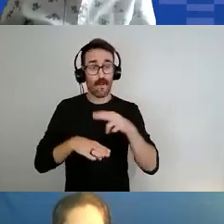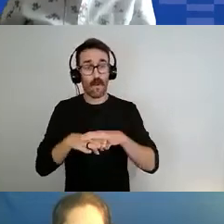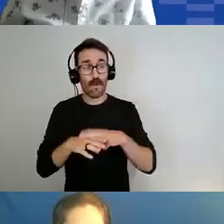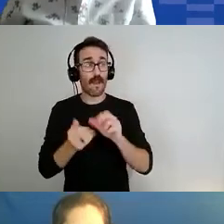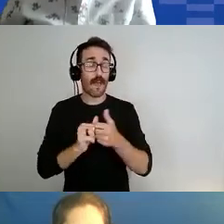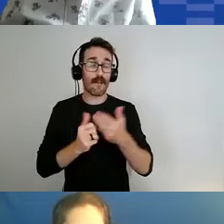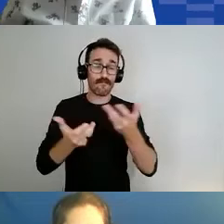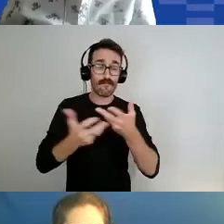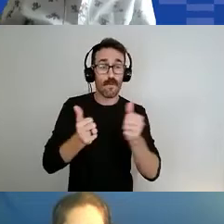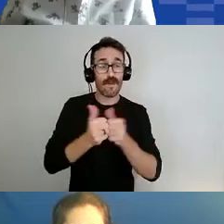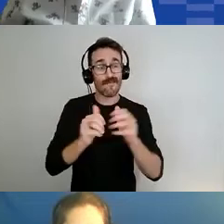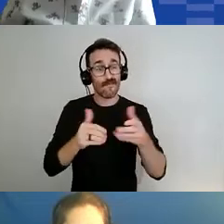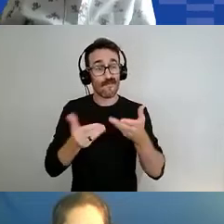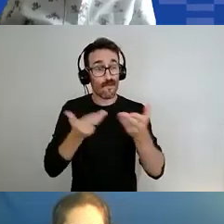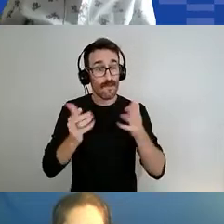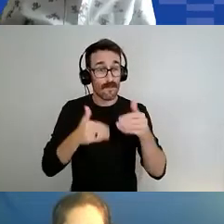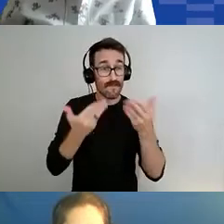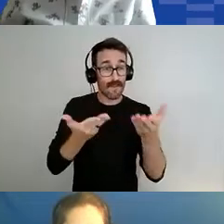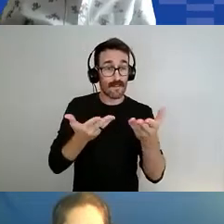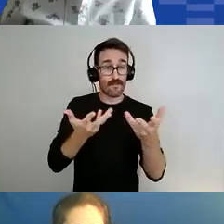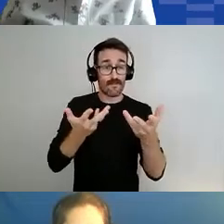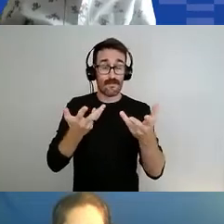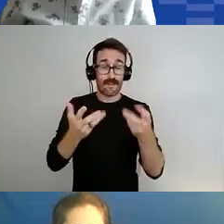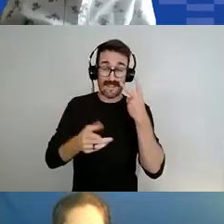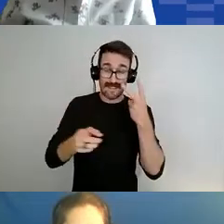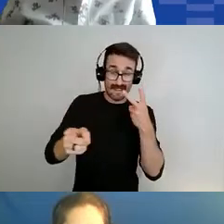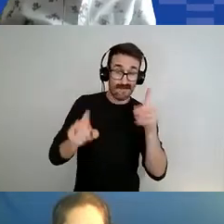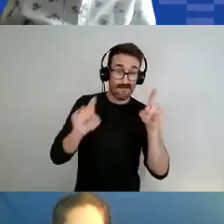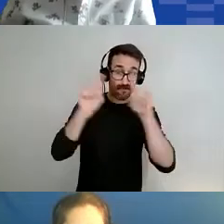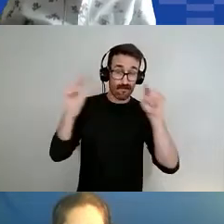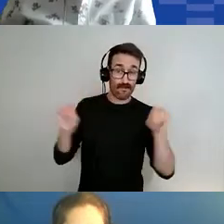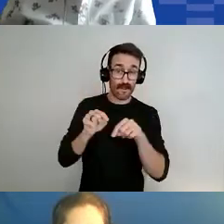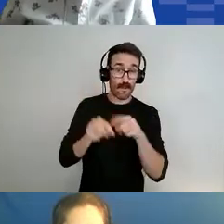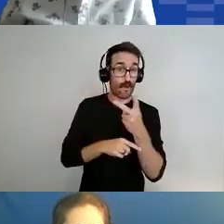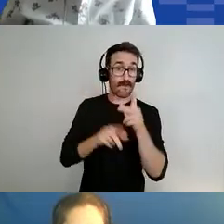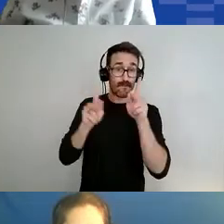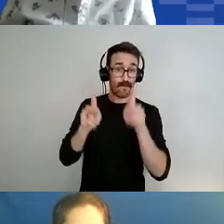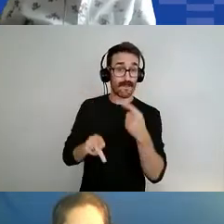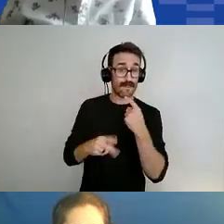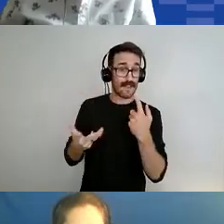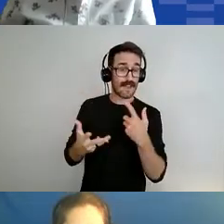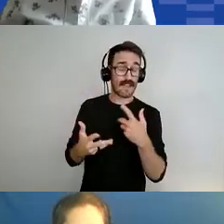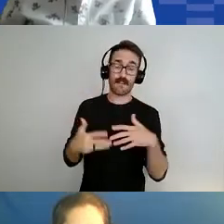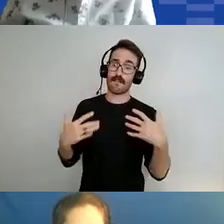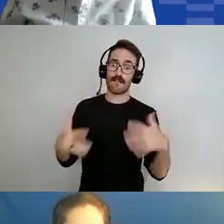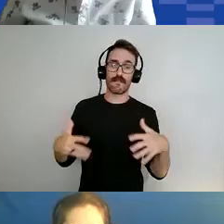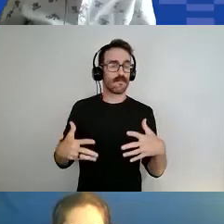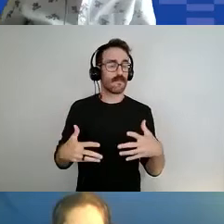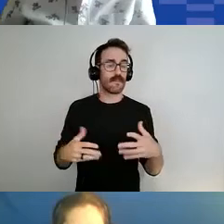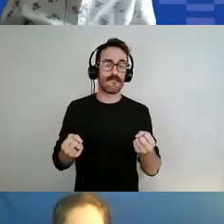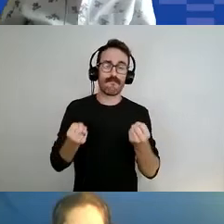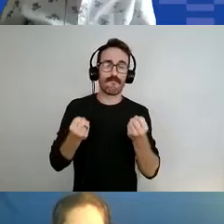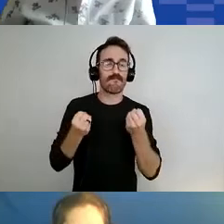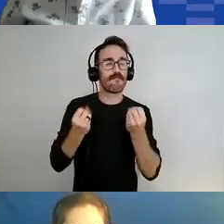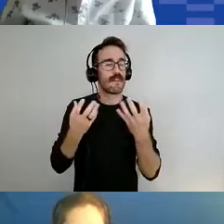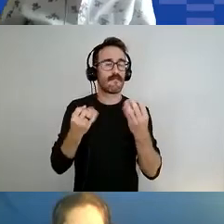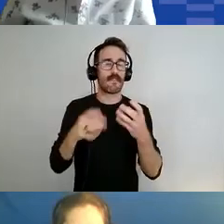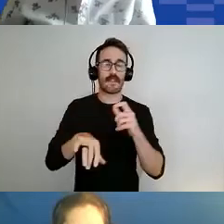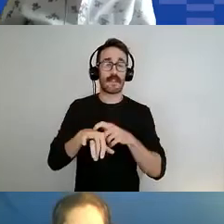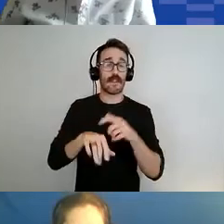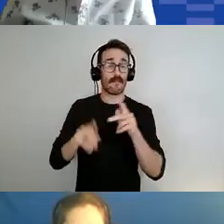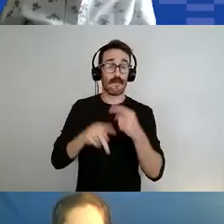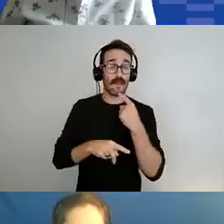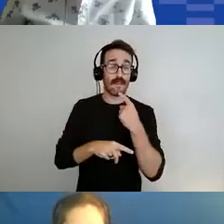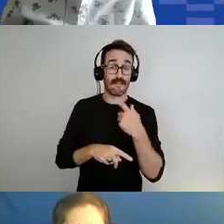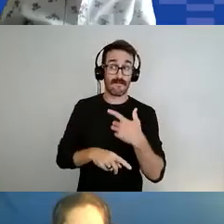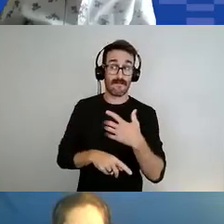service providers. As you can see on the screen, one participant said, "I can't tell you how many times I've been asked, is this my